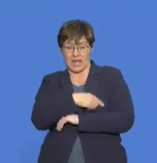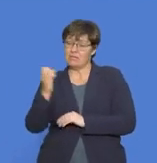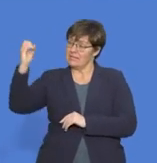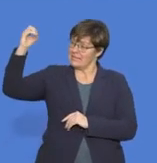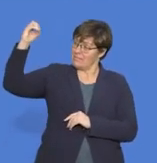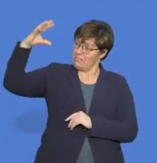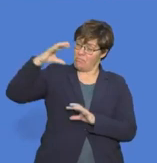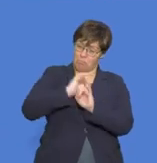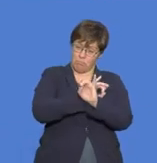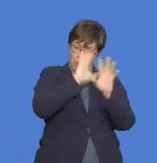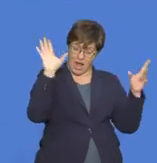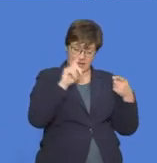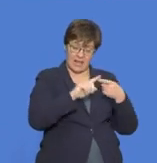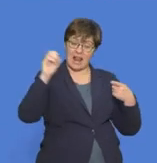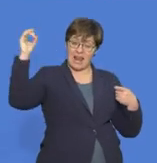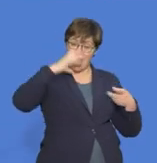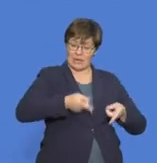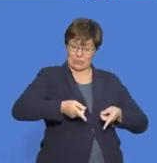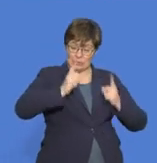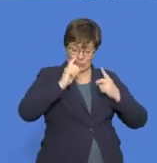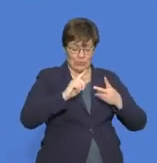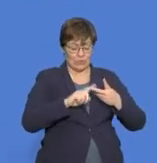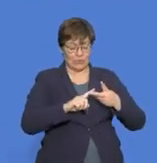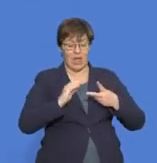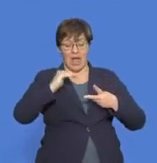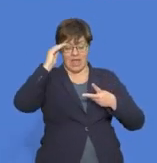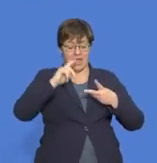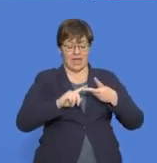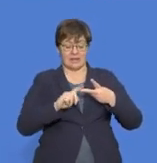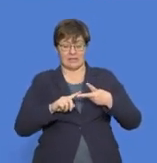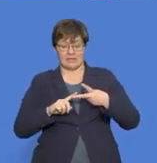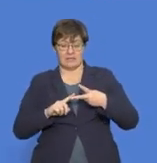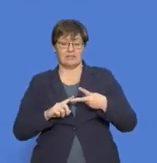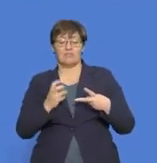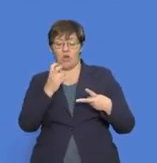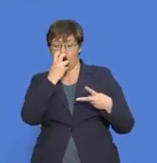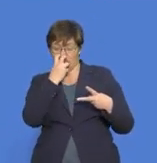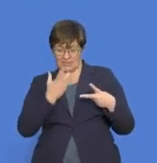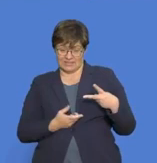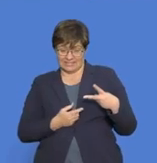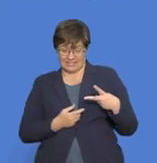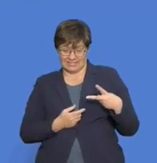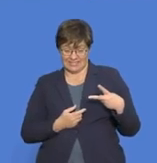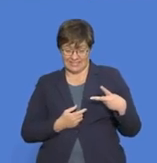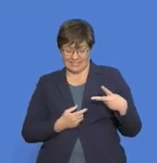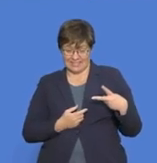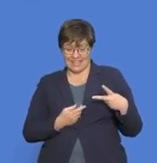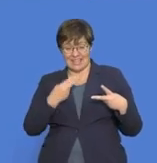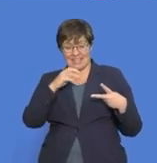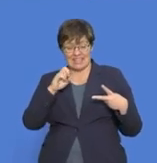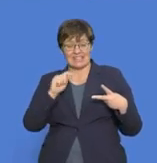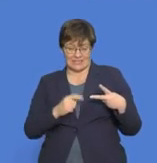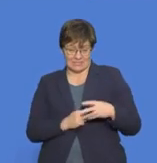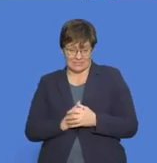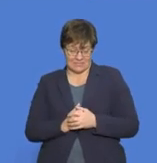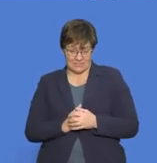bright, so it would be high light intensity, and midday is hottest, so it would also be